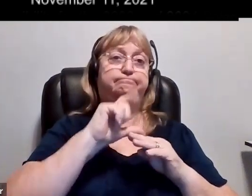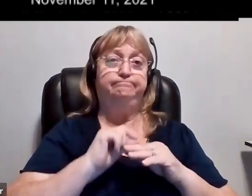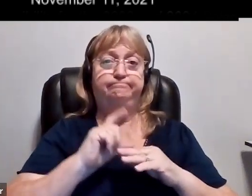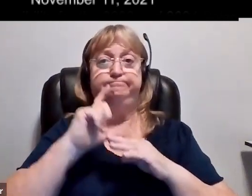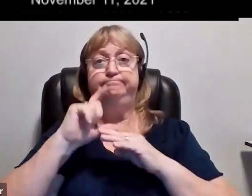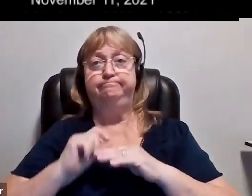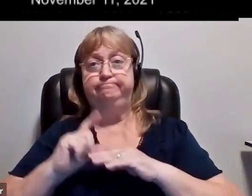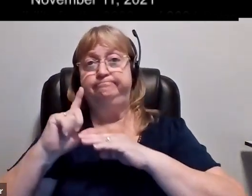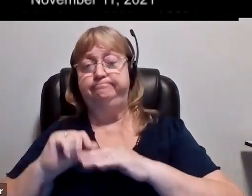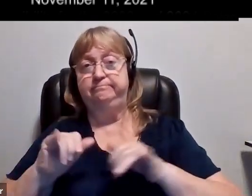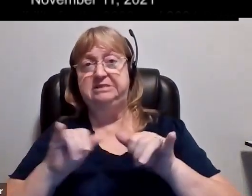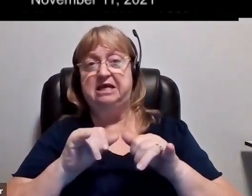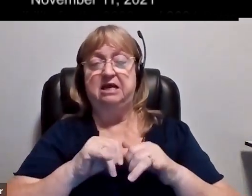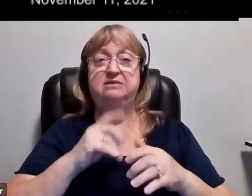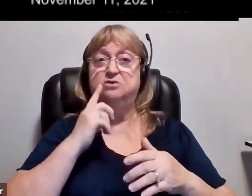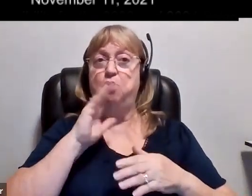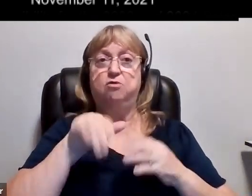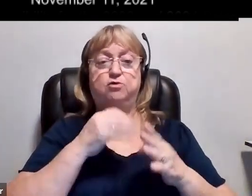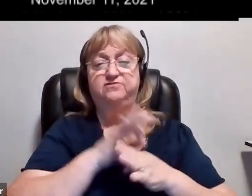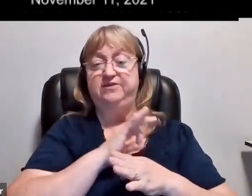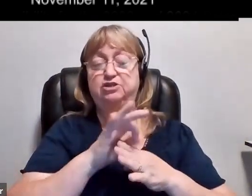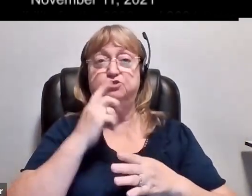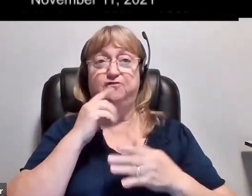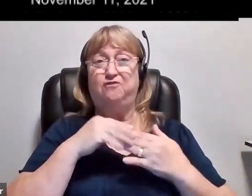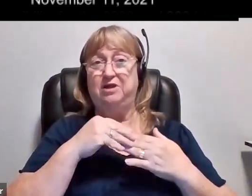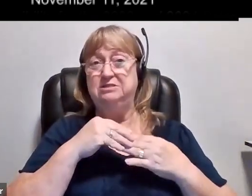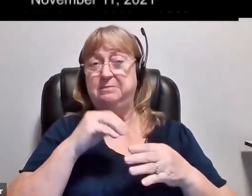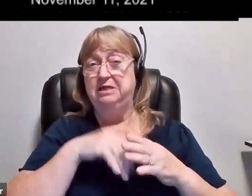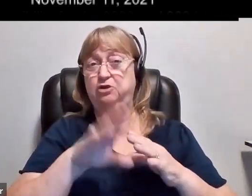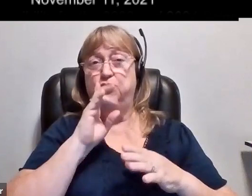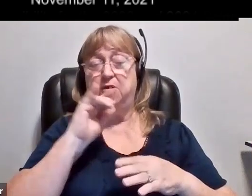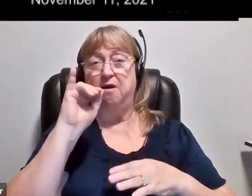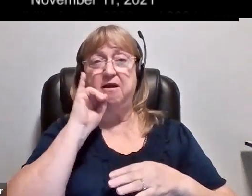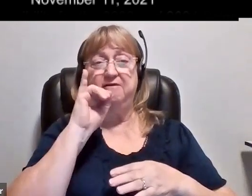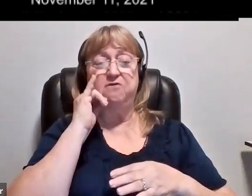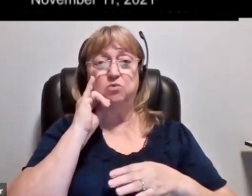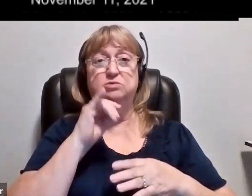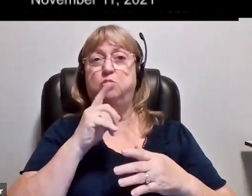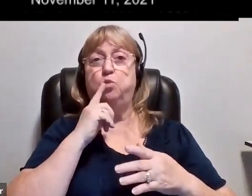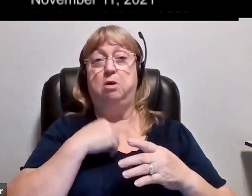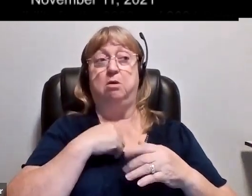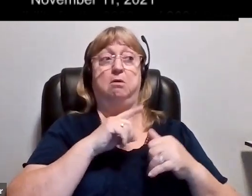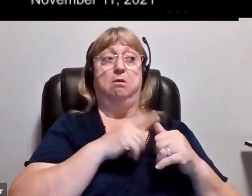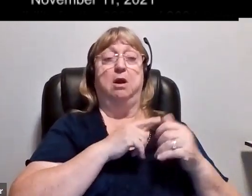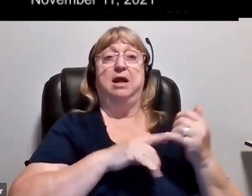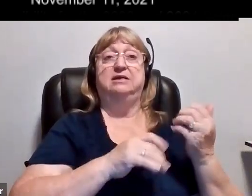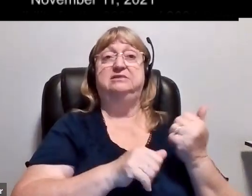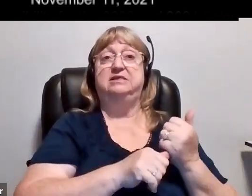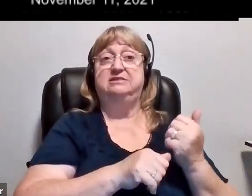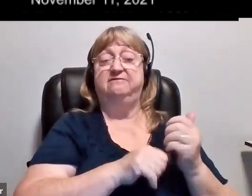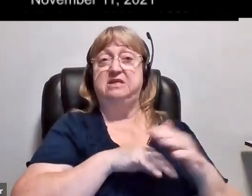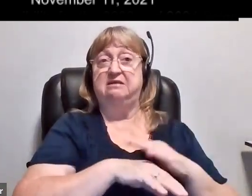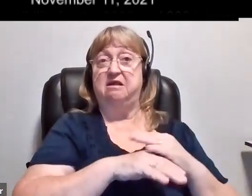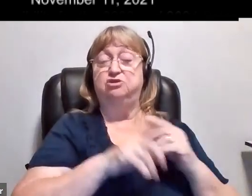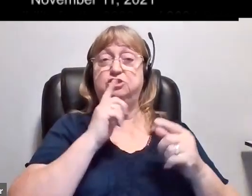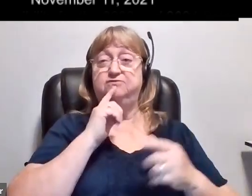these features that are built in for flexibility of our iPhones were originally assistive technologies that might be interfaced with the computer.